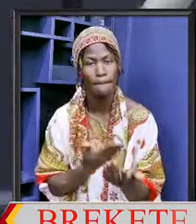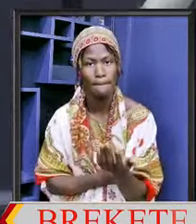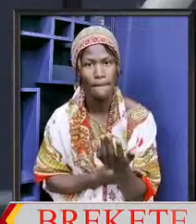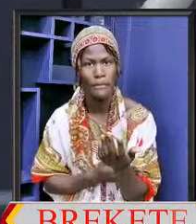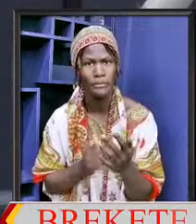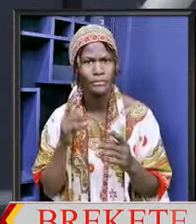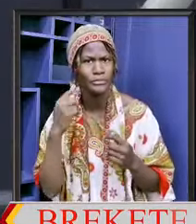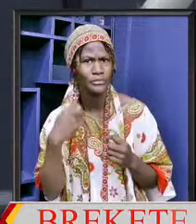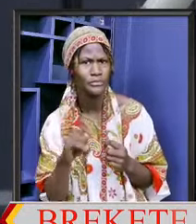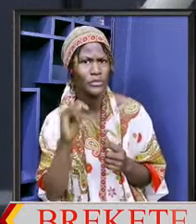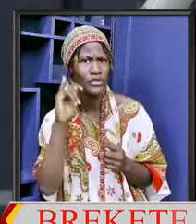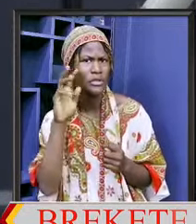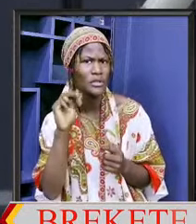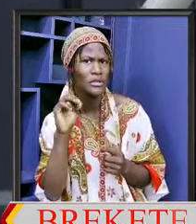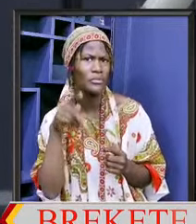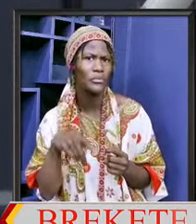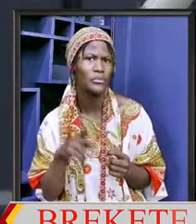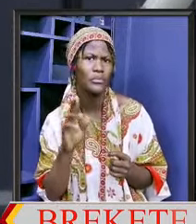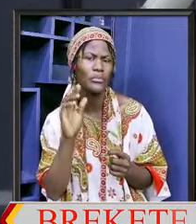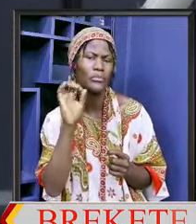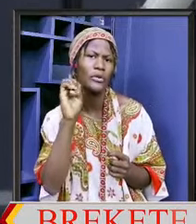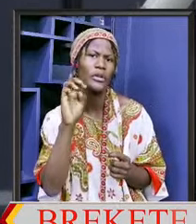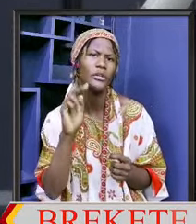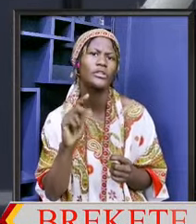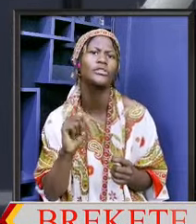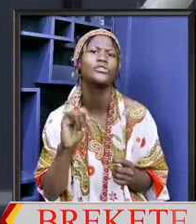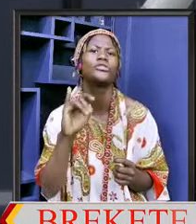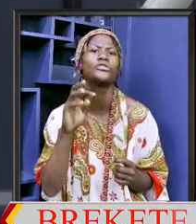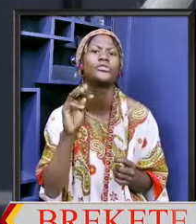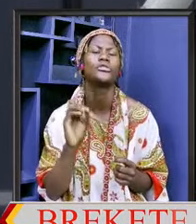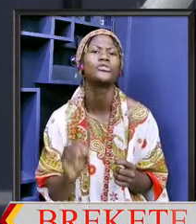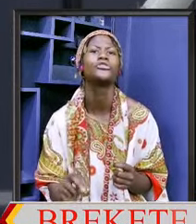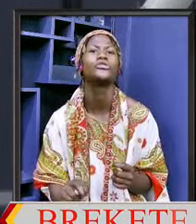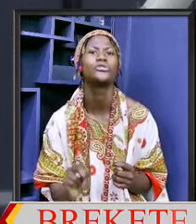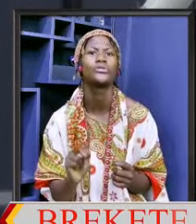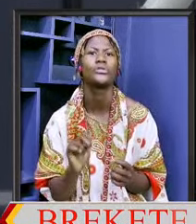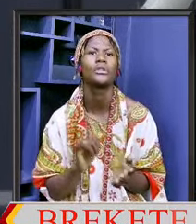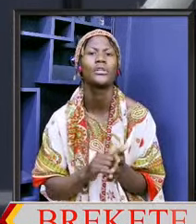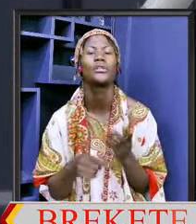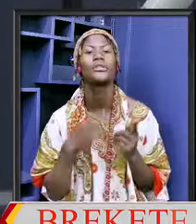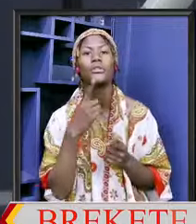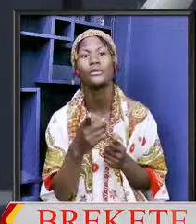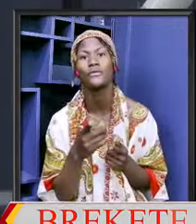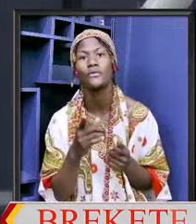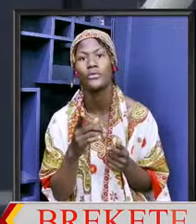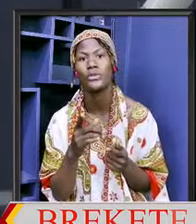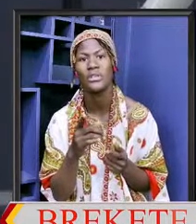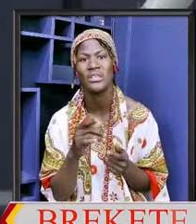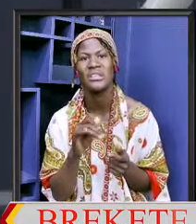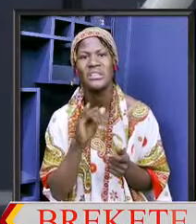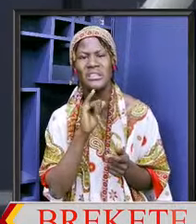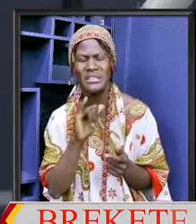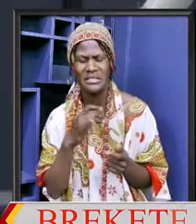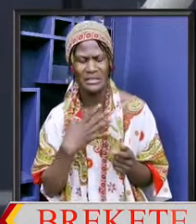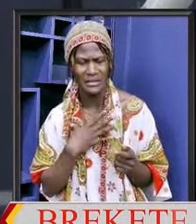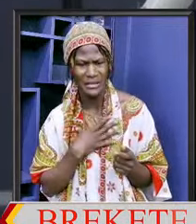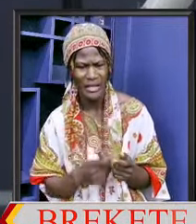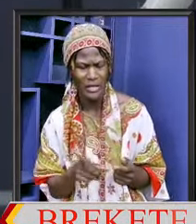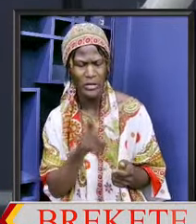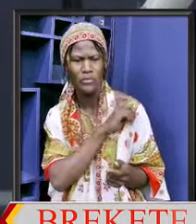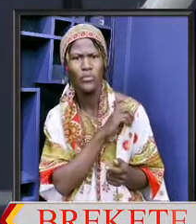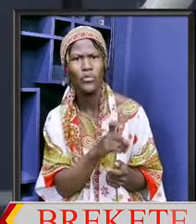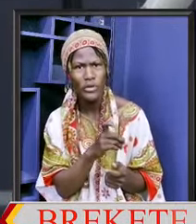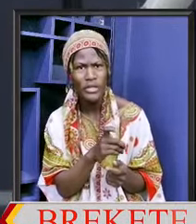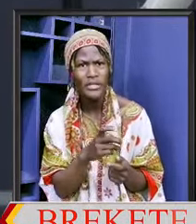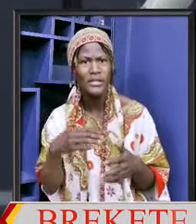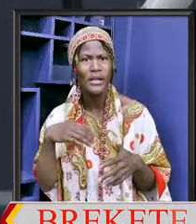impression when him been they give you be say it be like say police get serious hand into this matter and the be